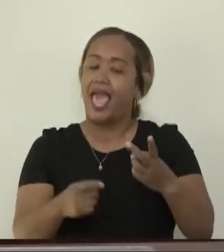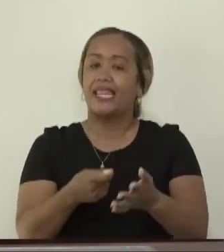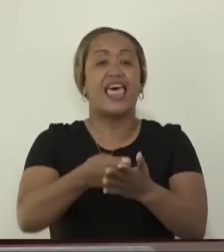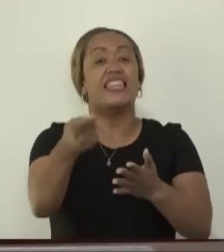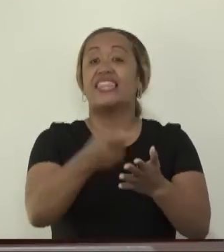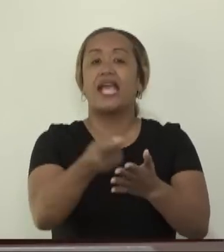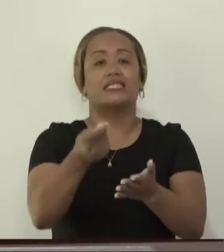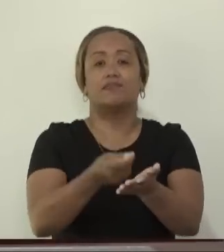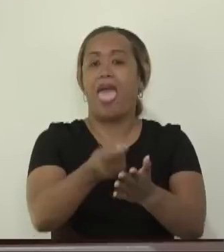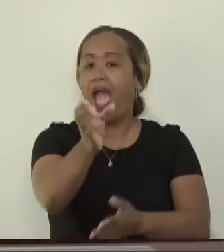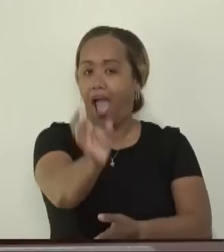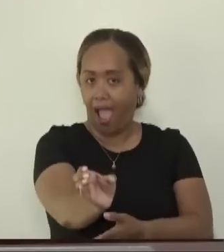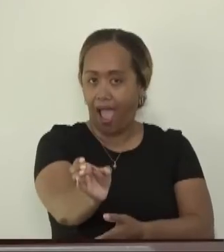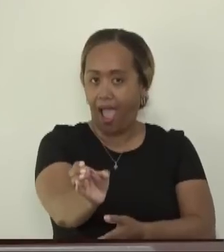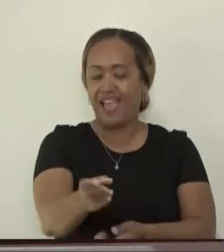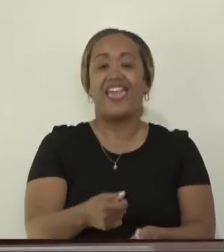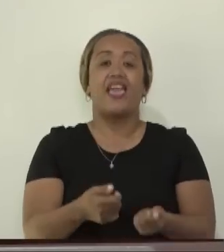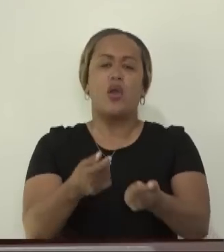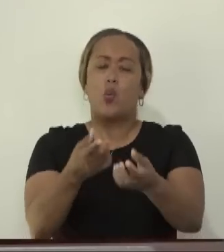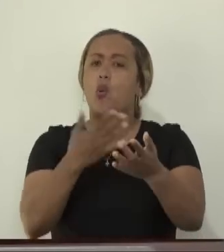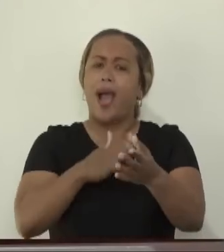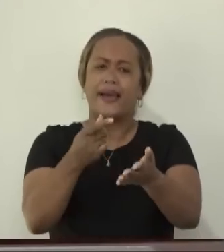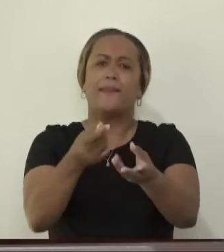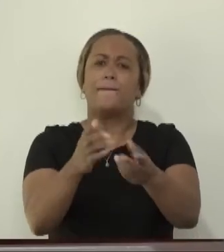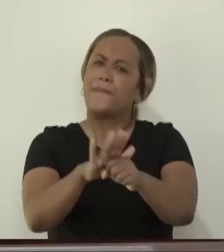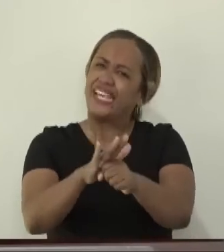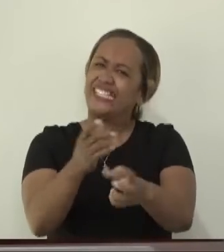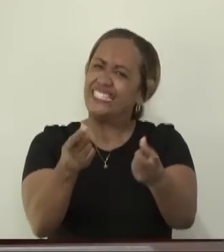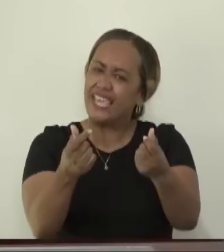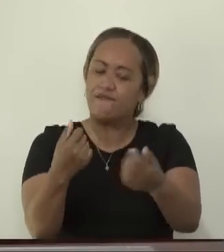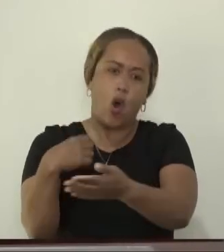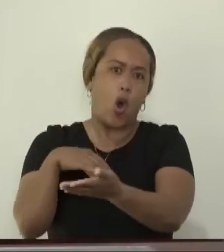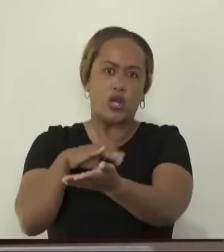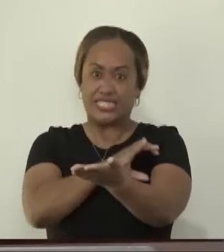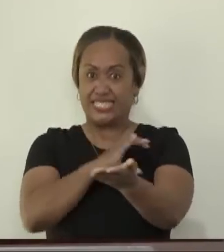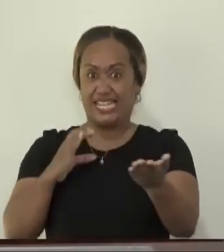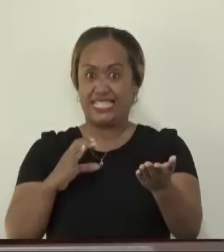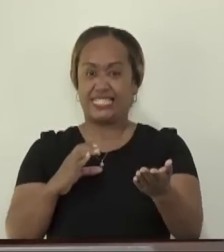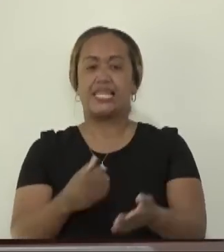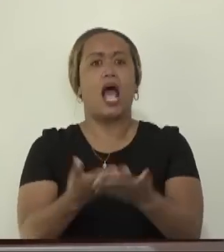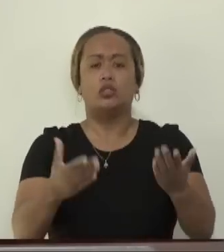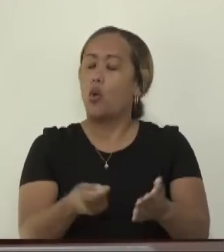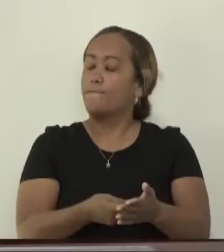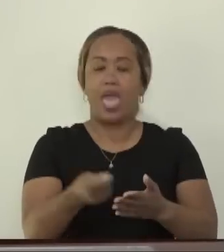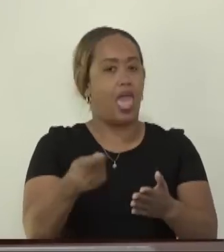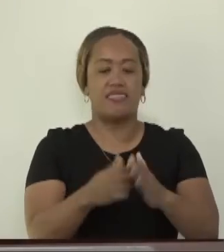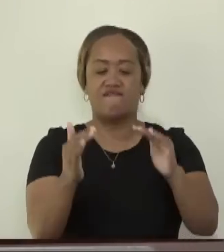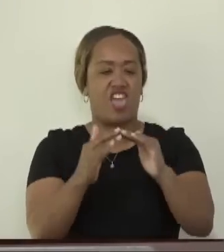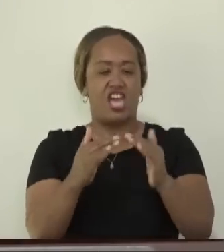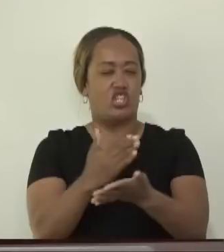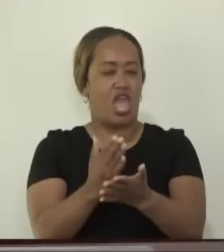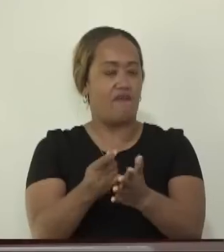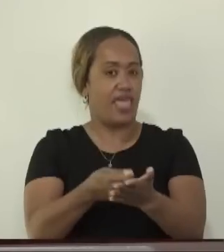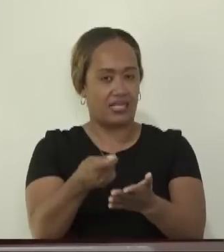taxpayers. We want to make it easy for all our citizens to pay their fair share of